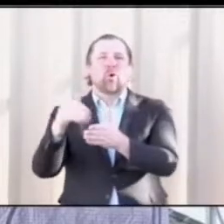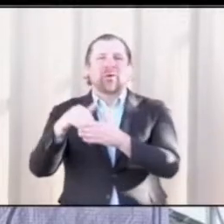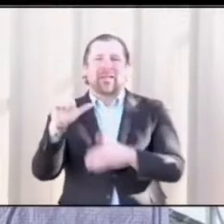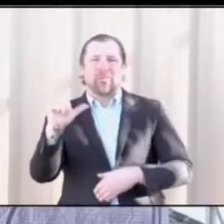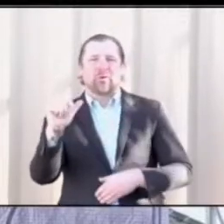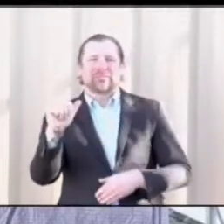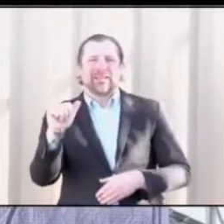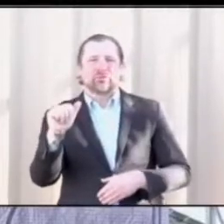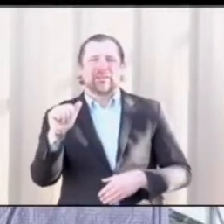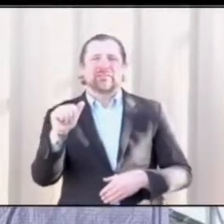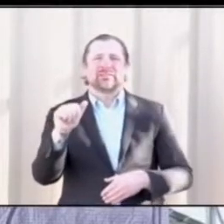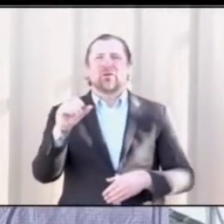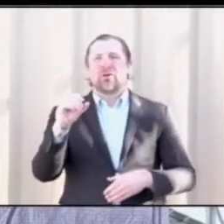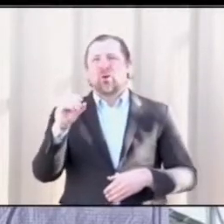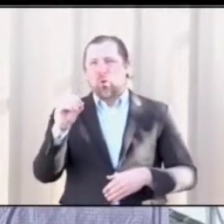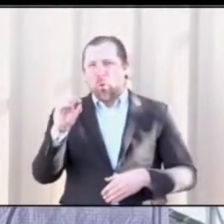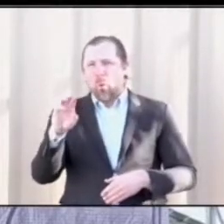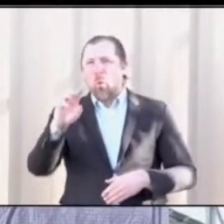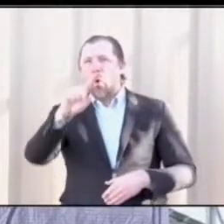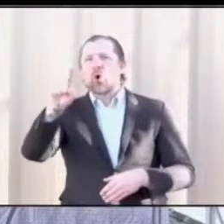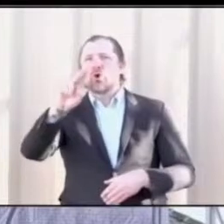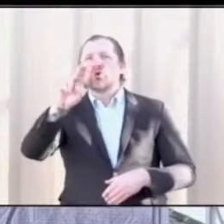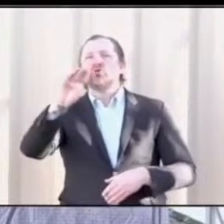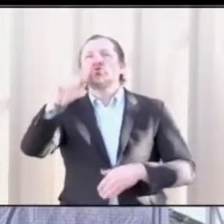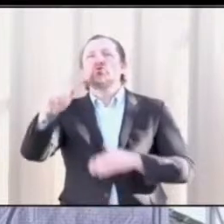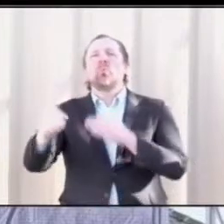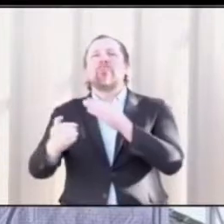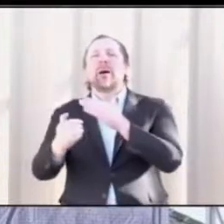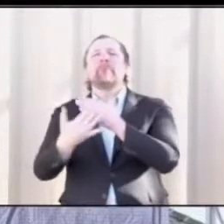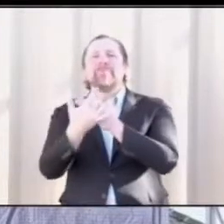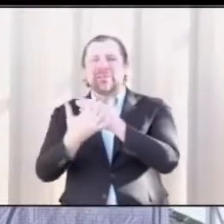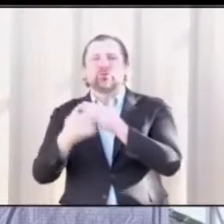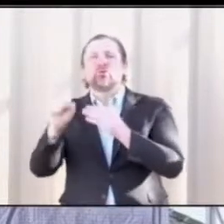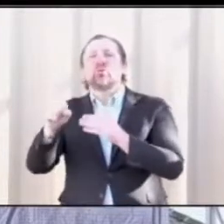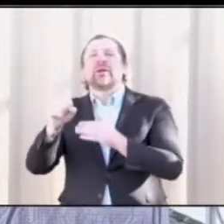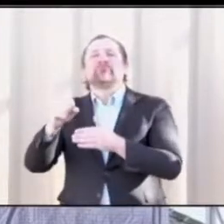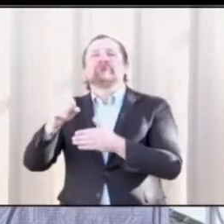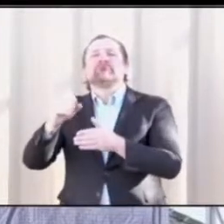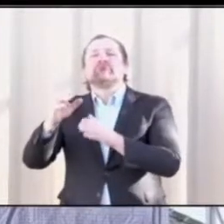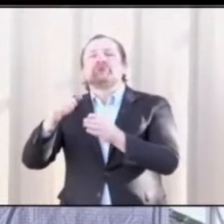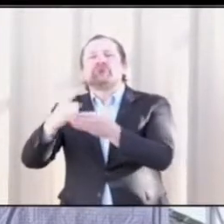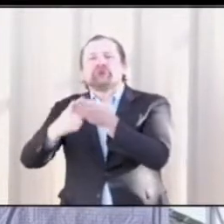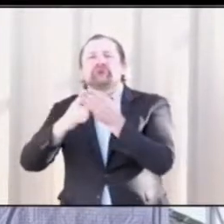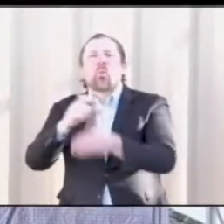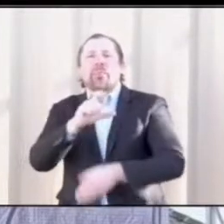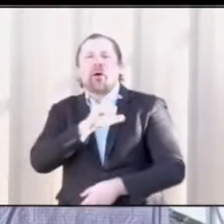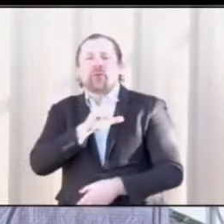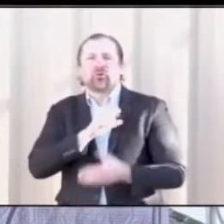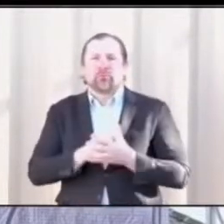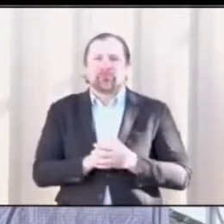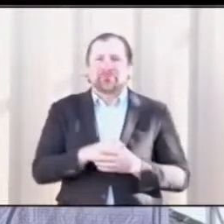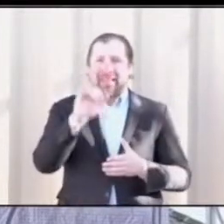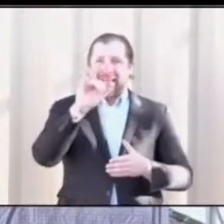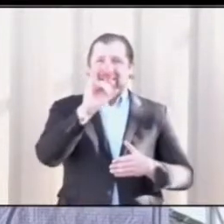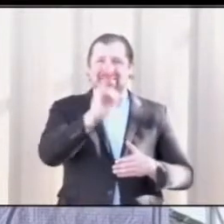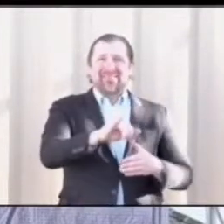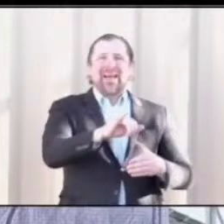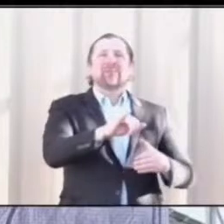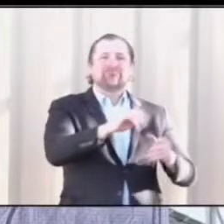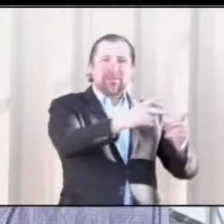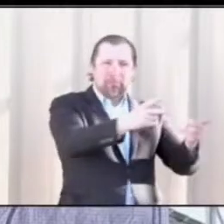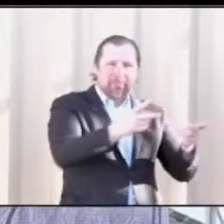located in Zuma Beach and request to speak to the law enforcement liaison officer. This shelter will require you to